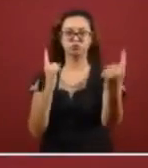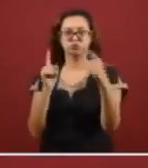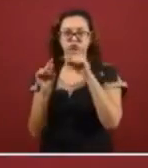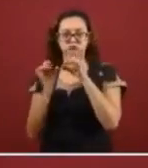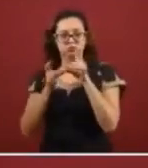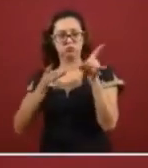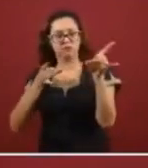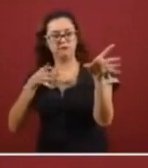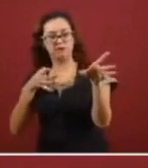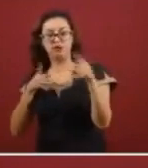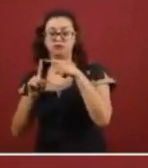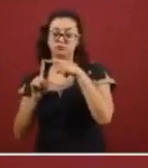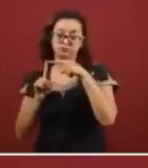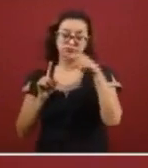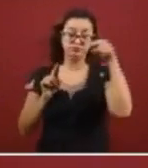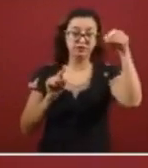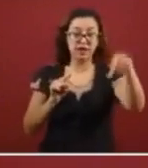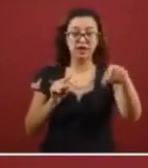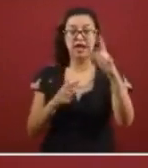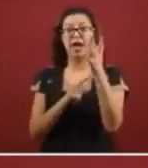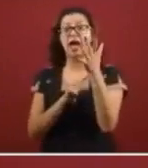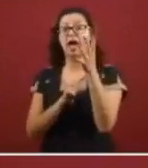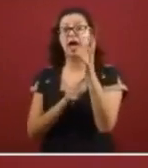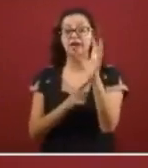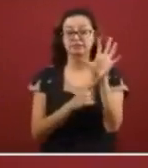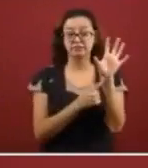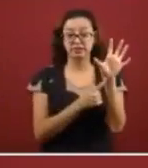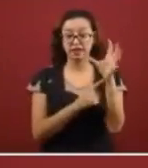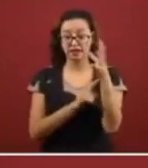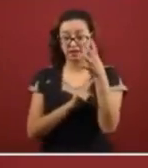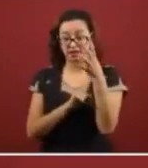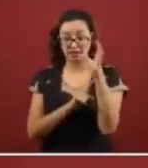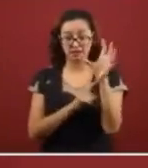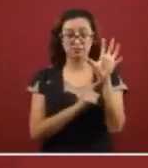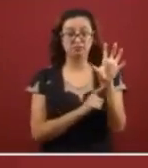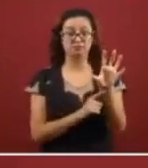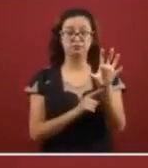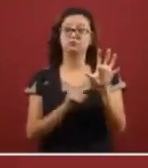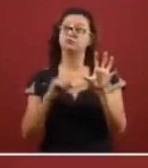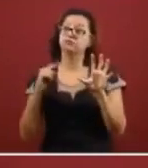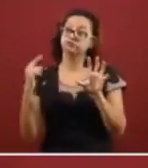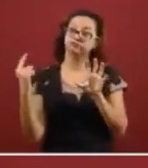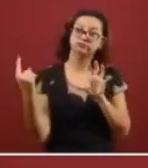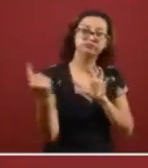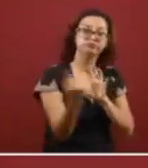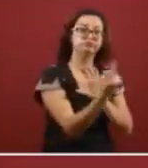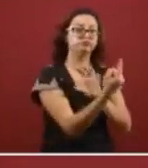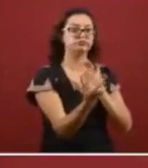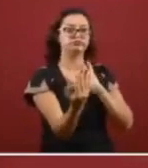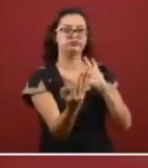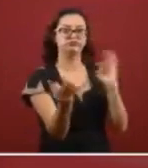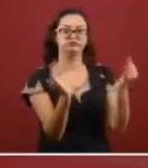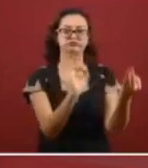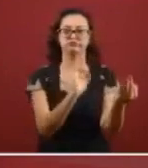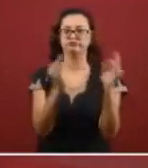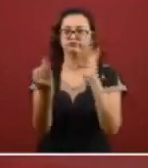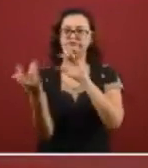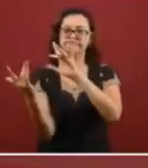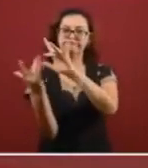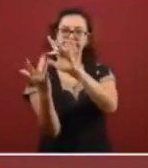electrical federal commission, and they will have an antenna in order to communicate